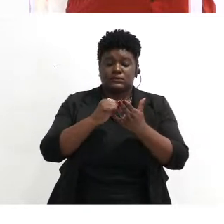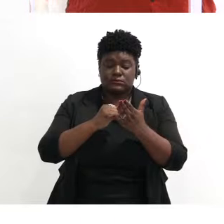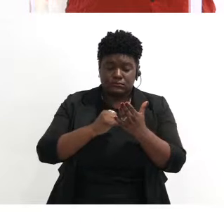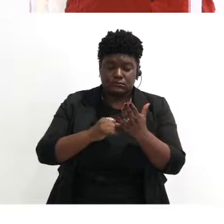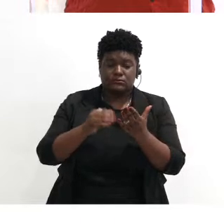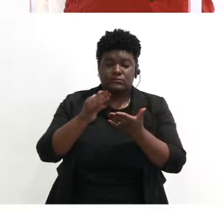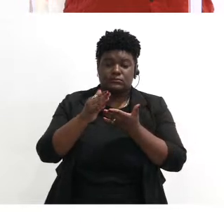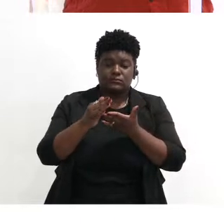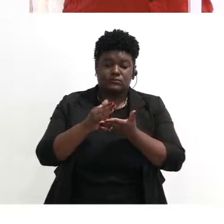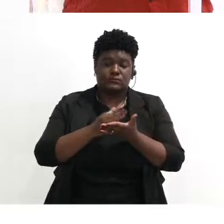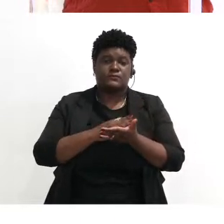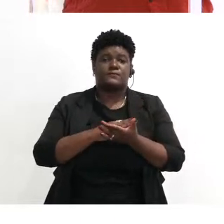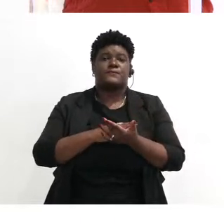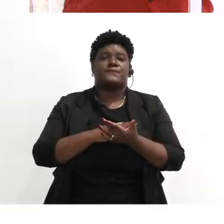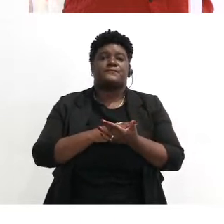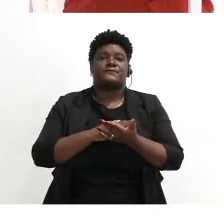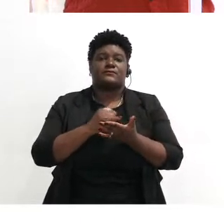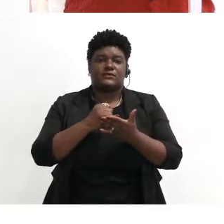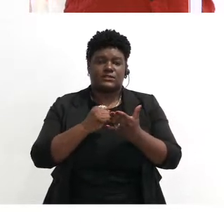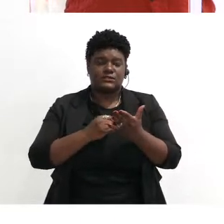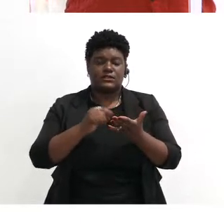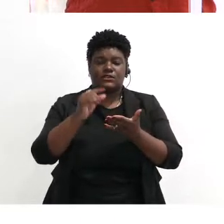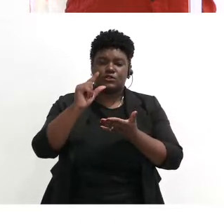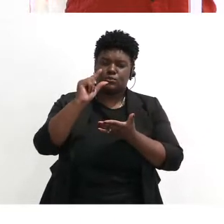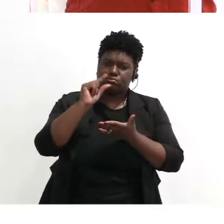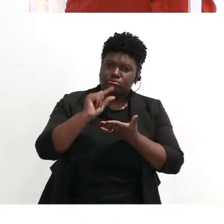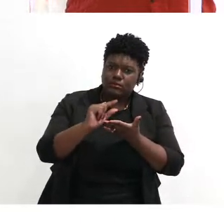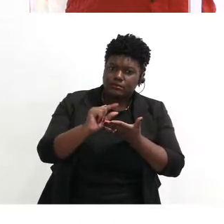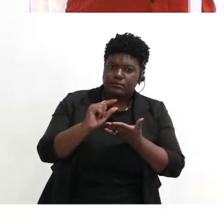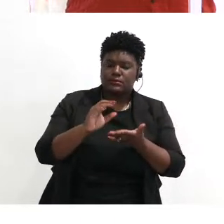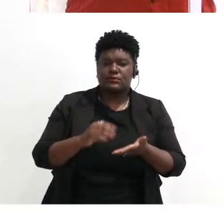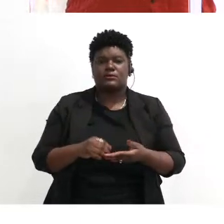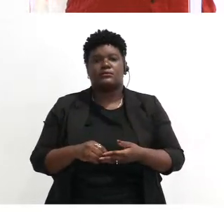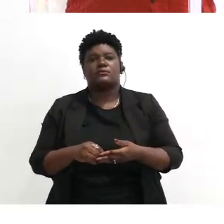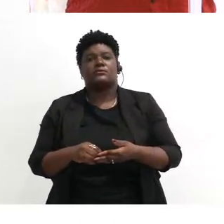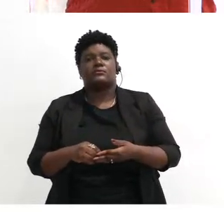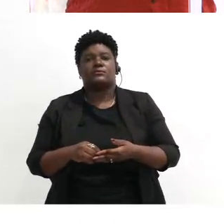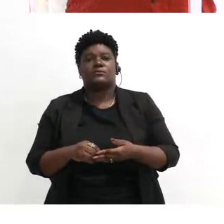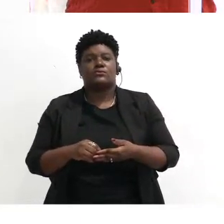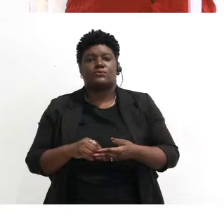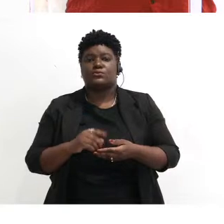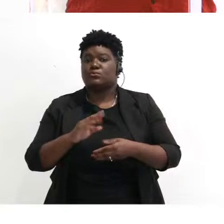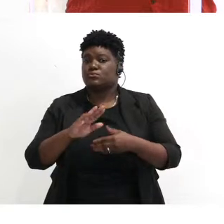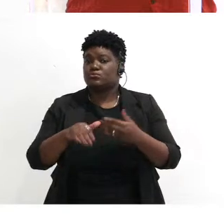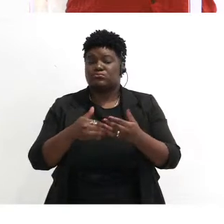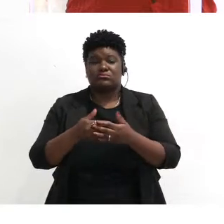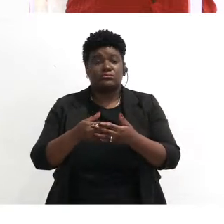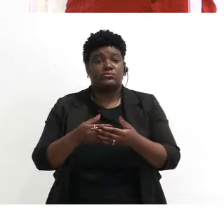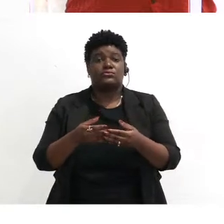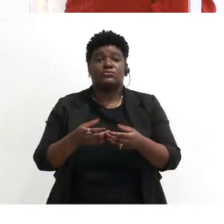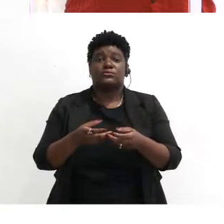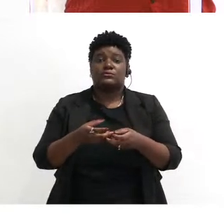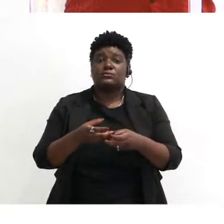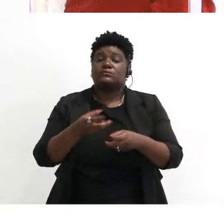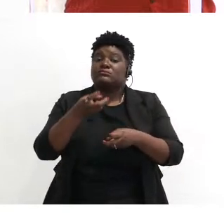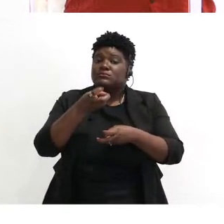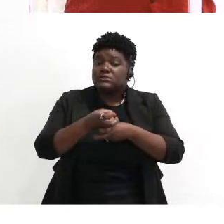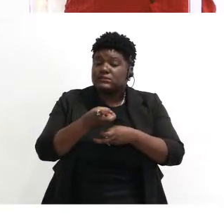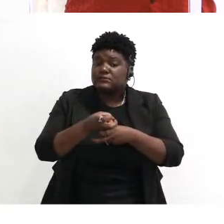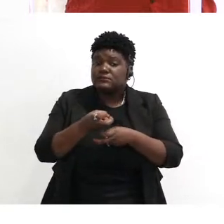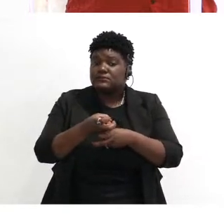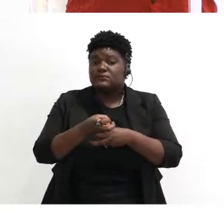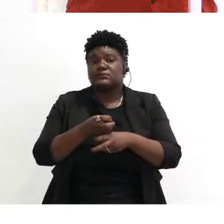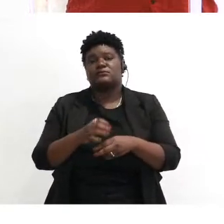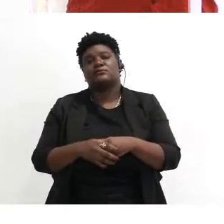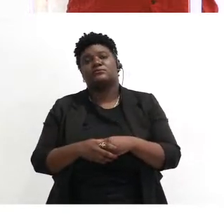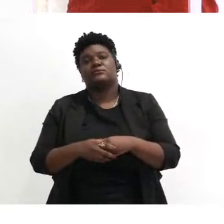And the transistor design itself has become more complex. So we went from planar transistors to something called FinFETs, which is in